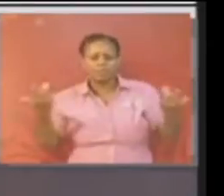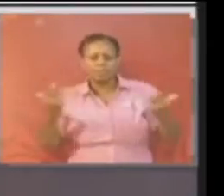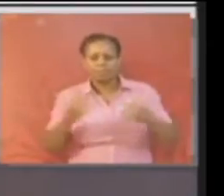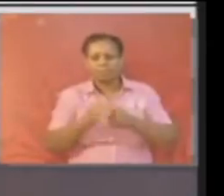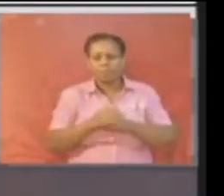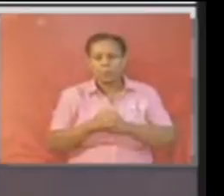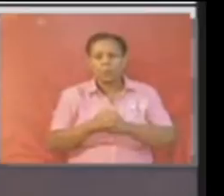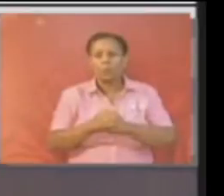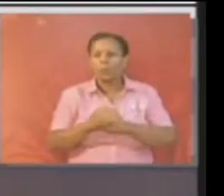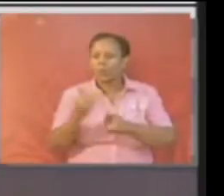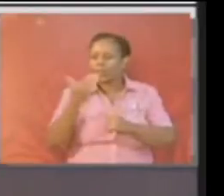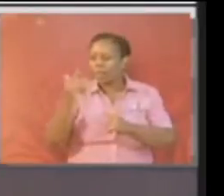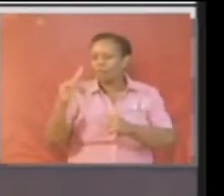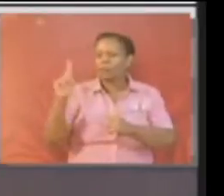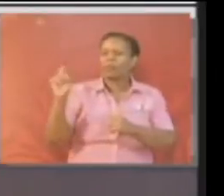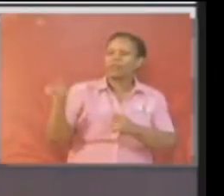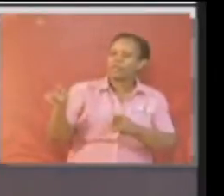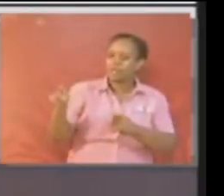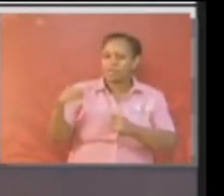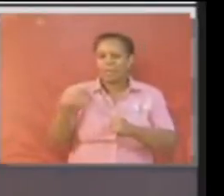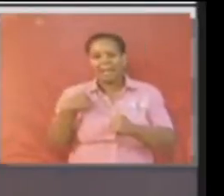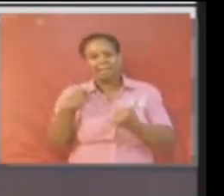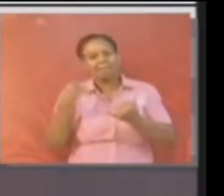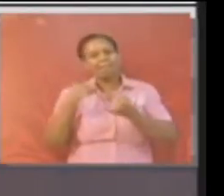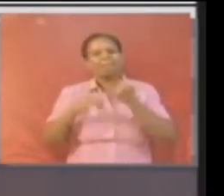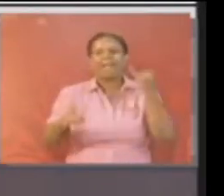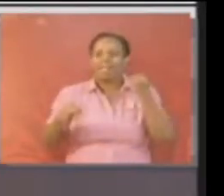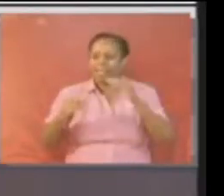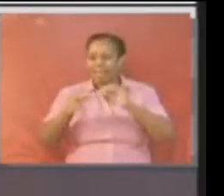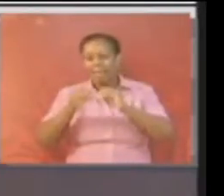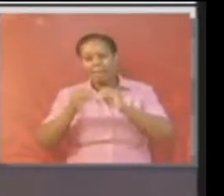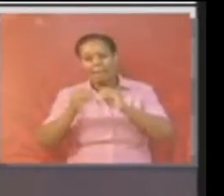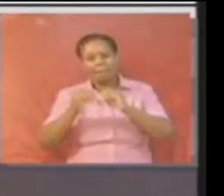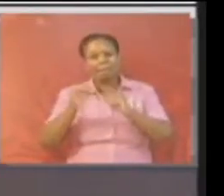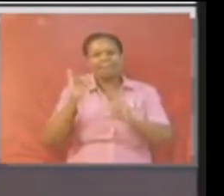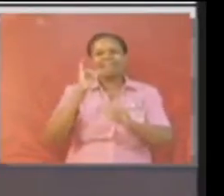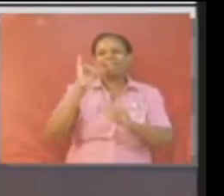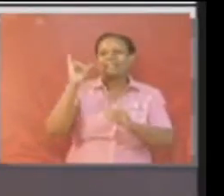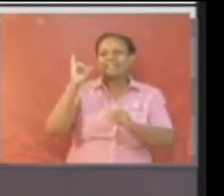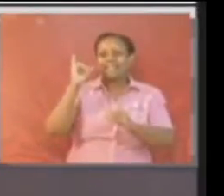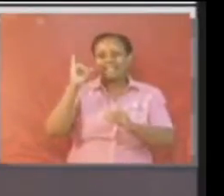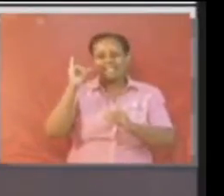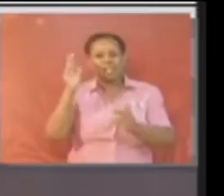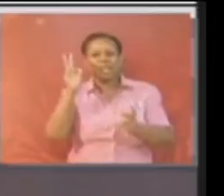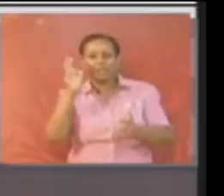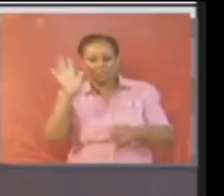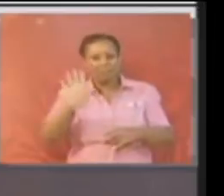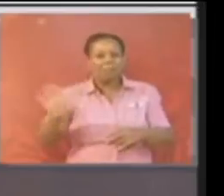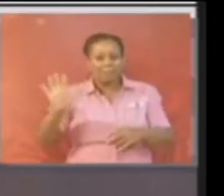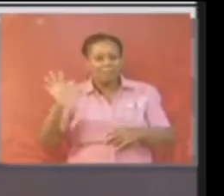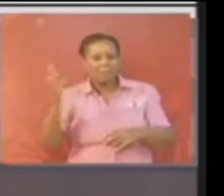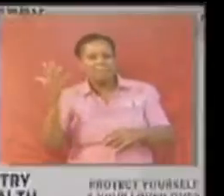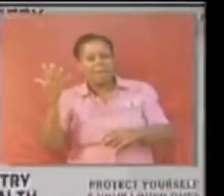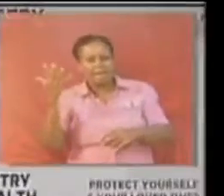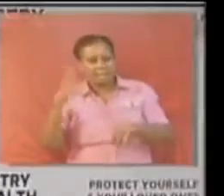question came. I knew I had heard about 5 yesterday, but if I get clarification, I will answer.